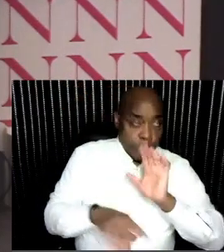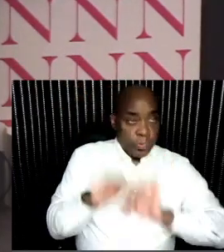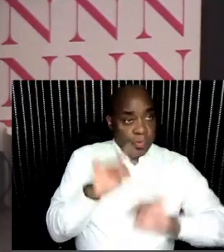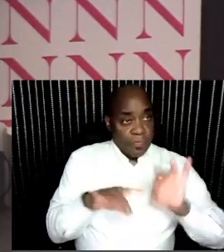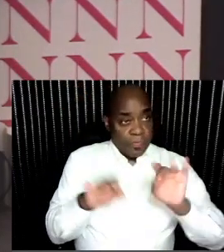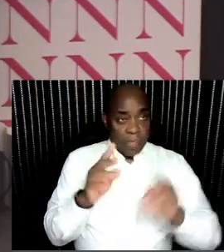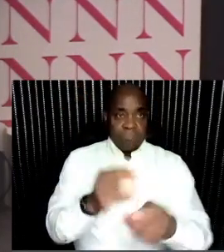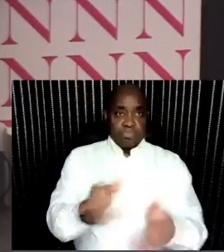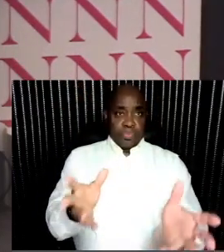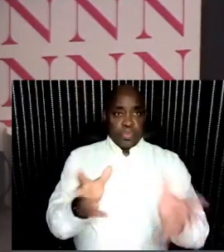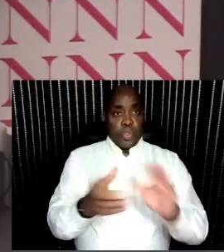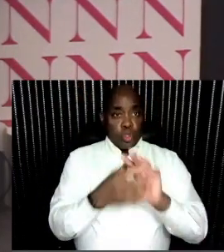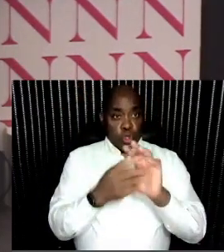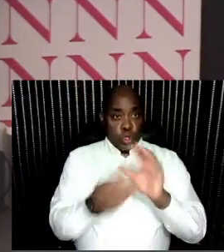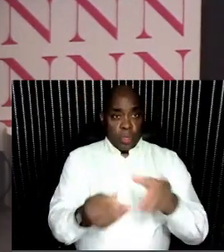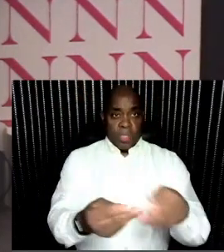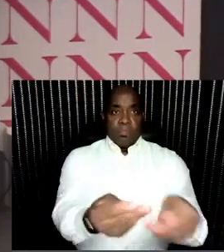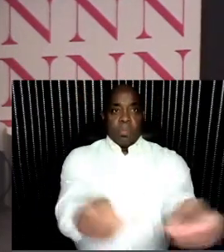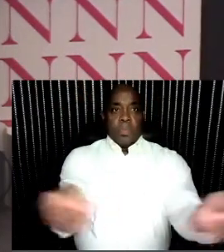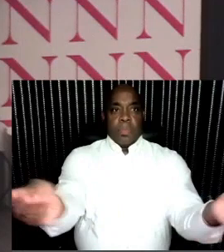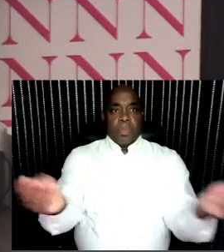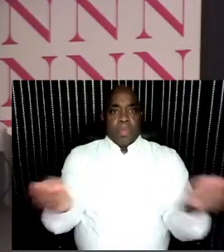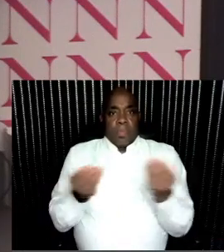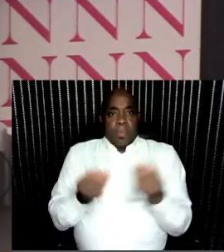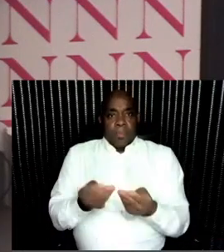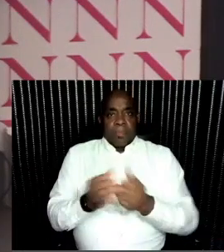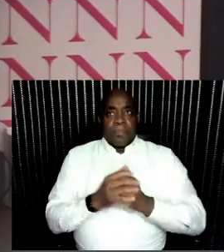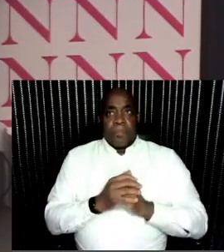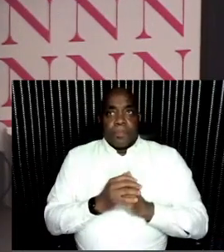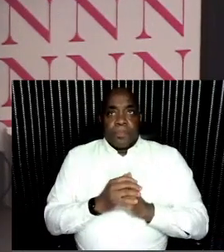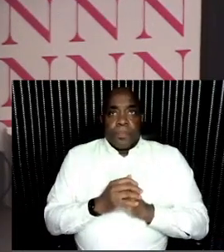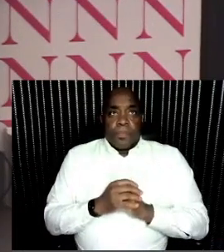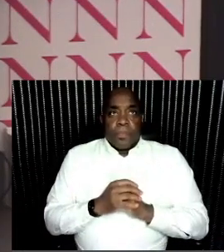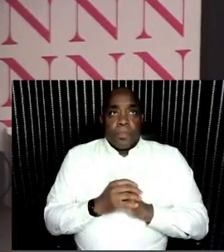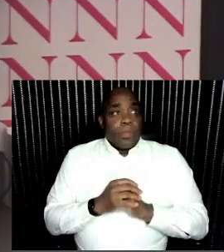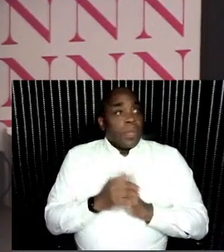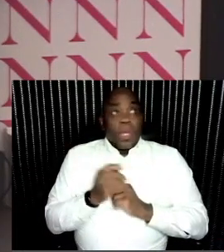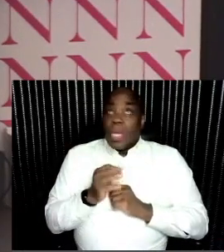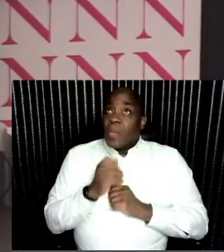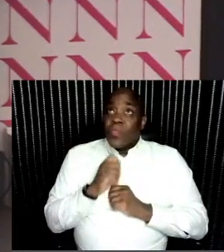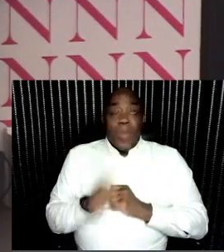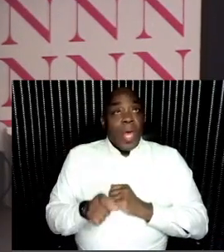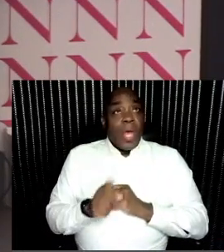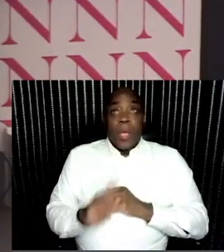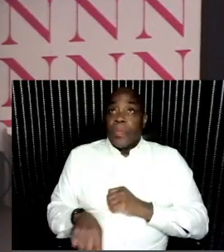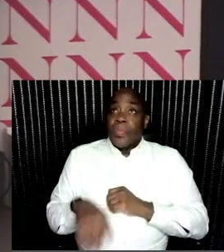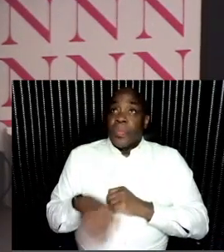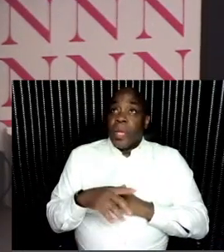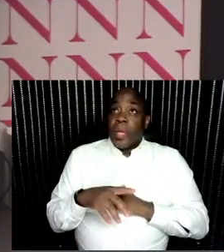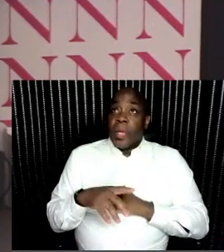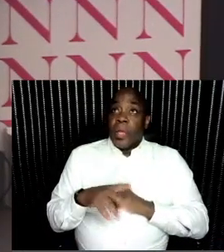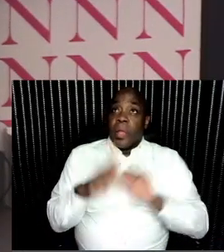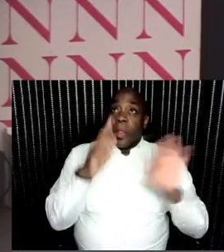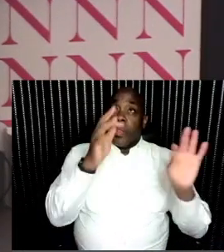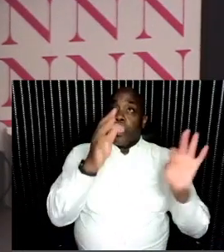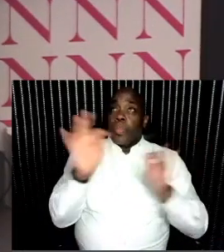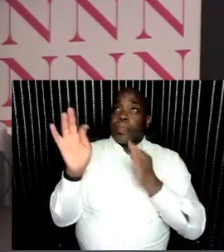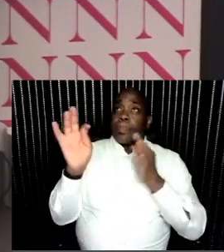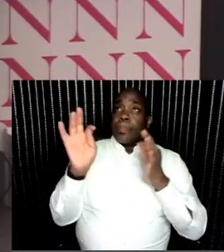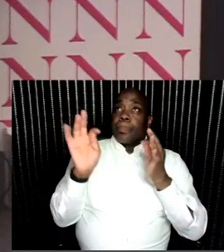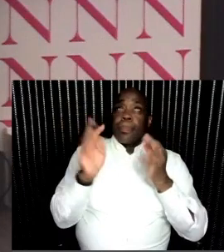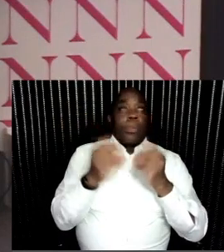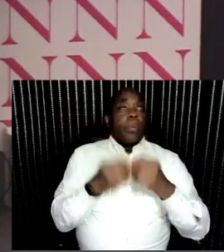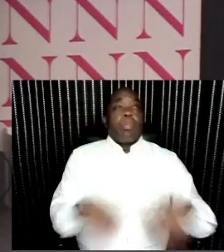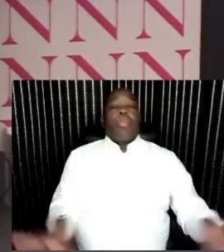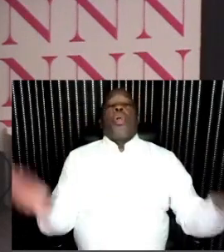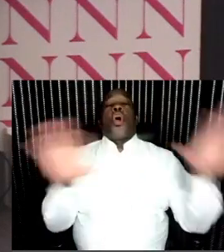copy. Because otherwise you're gonna lose them because like they are living a life and you are doing an